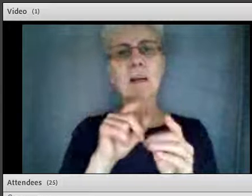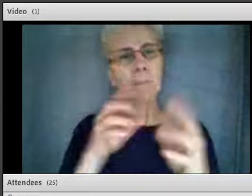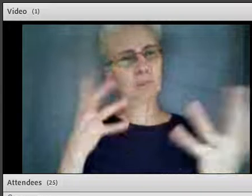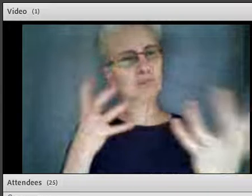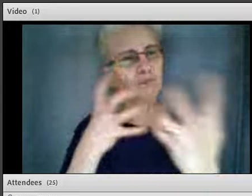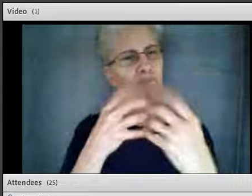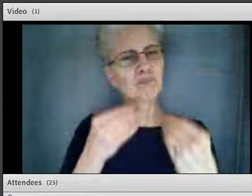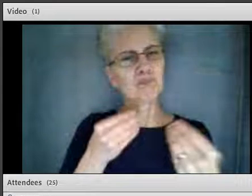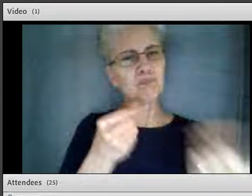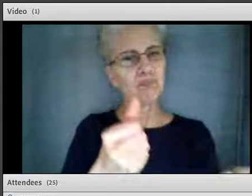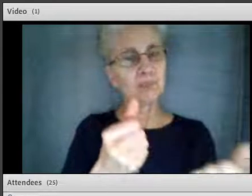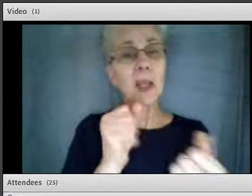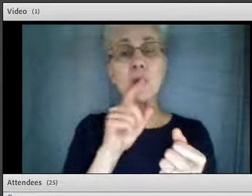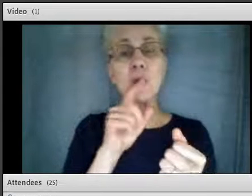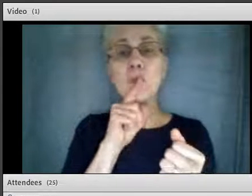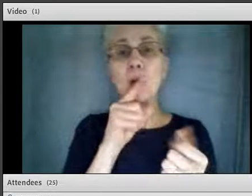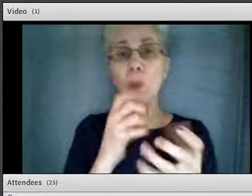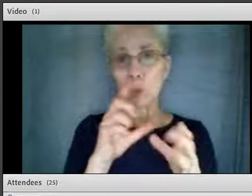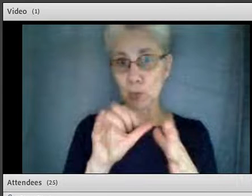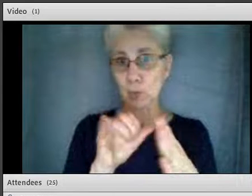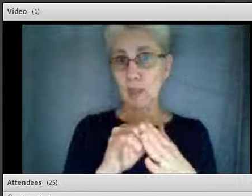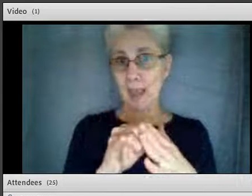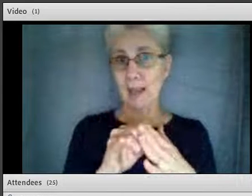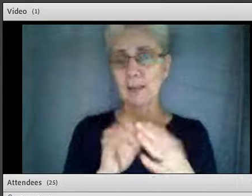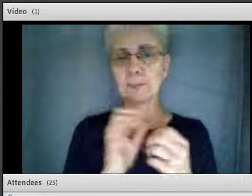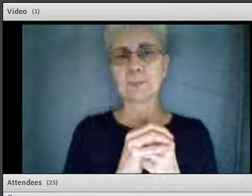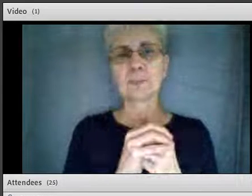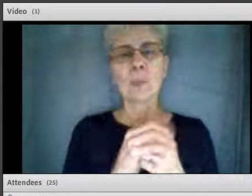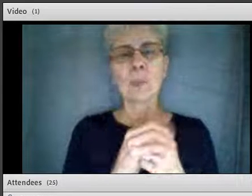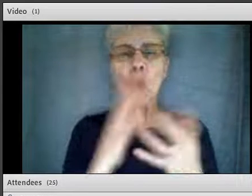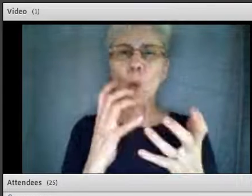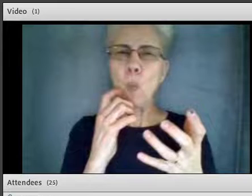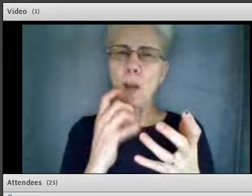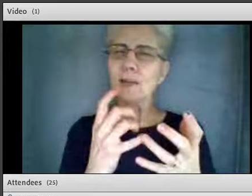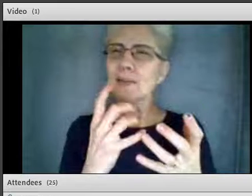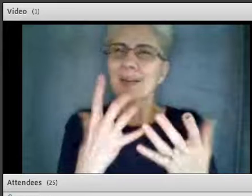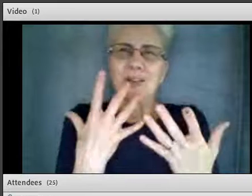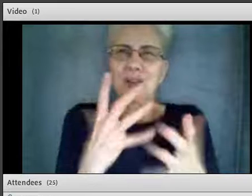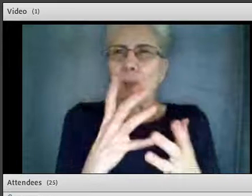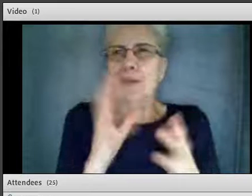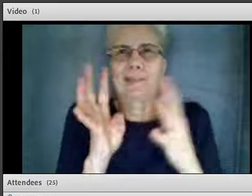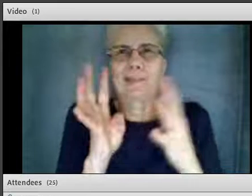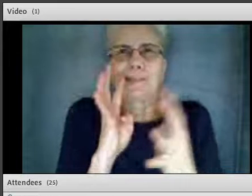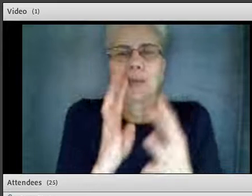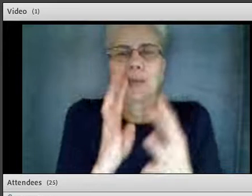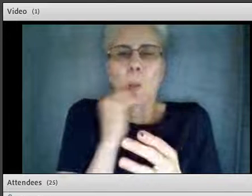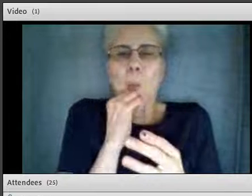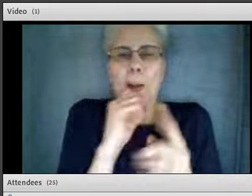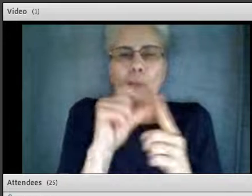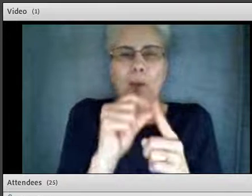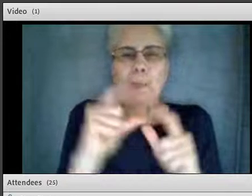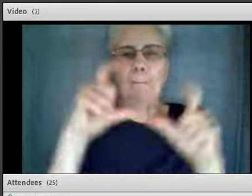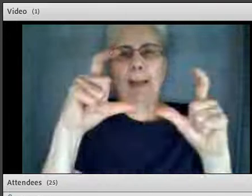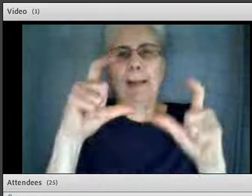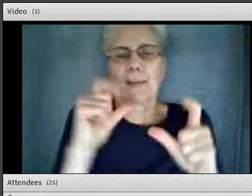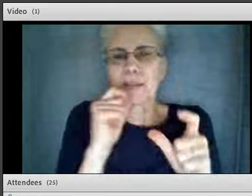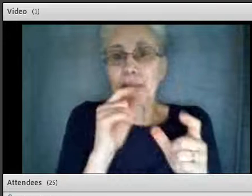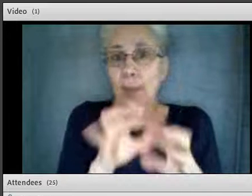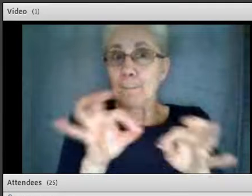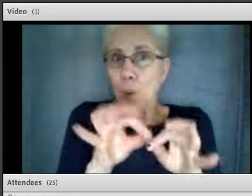that. You want to you don't want to just make regular text really big. If it's something important, you want to make it a header text.